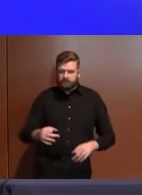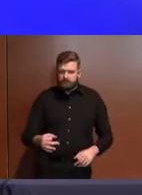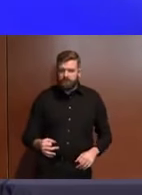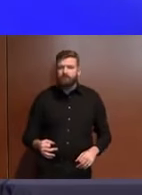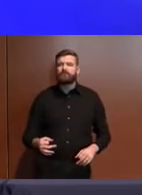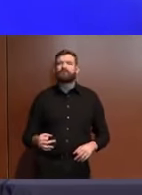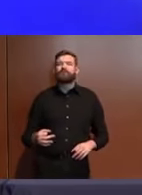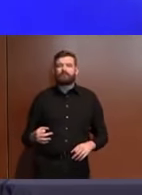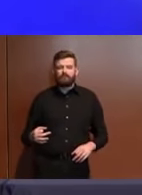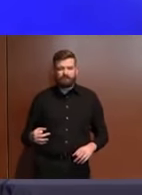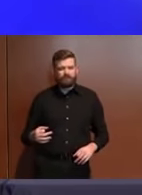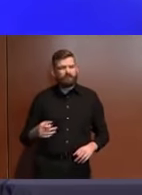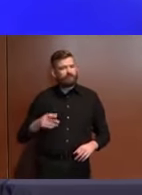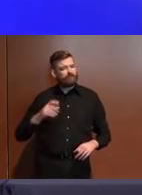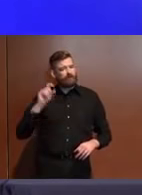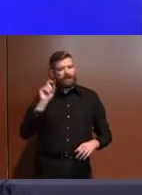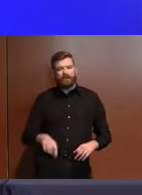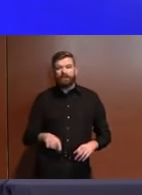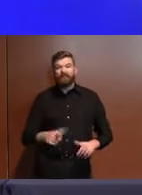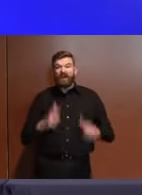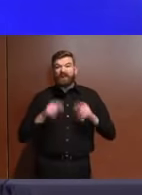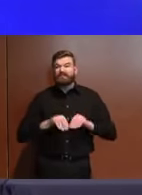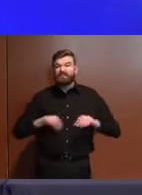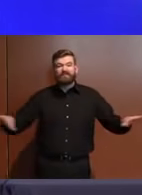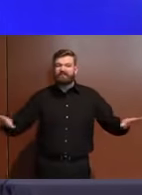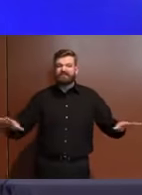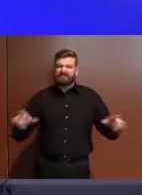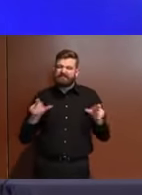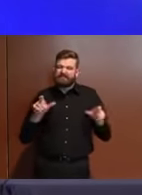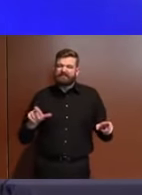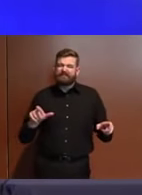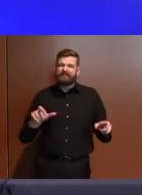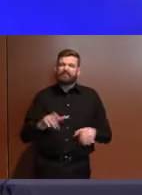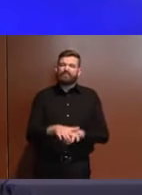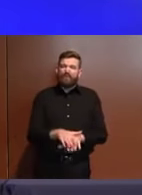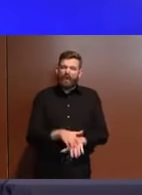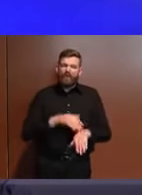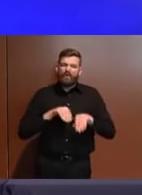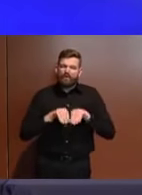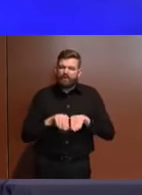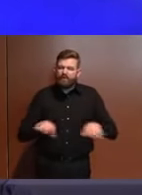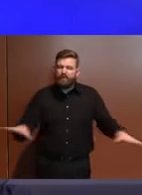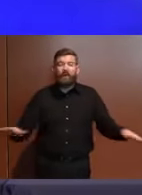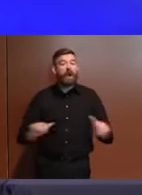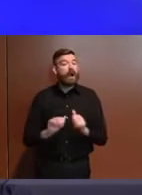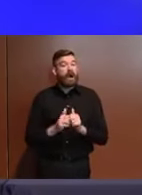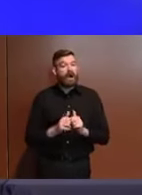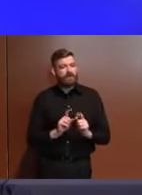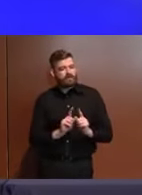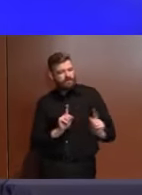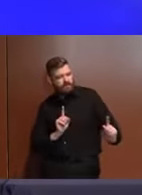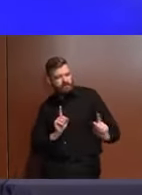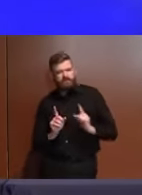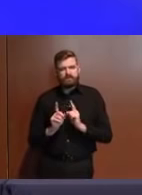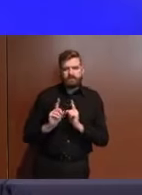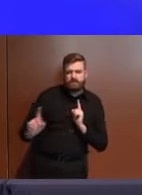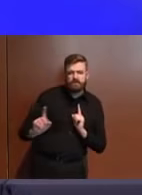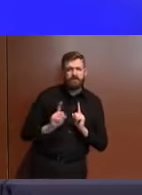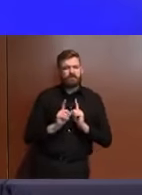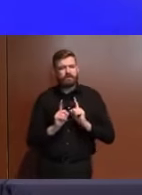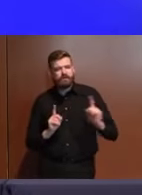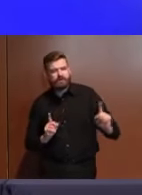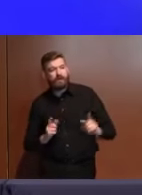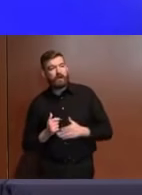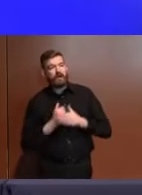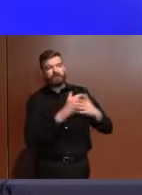of the coronavirus together, largely through social distancing and bolstering our extraordinary healthcare system and our